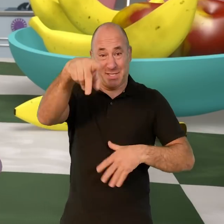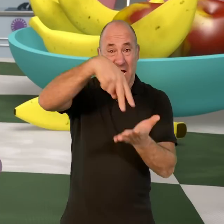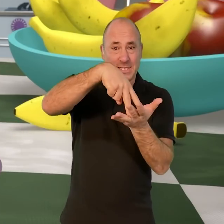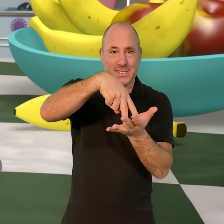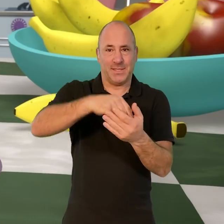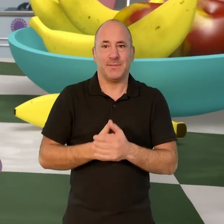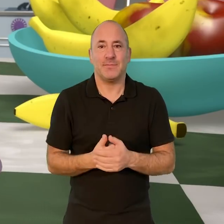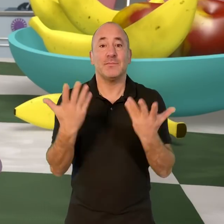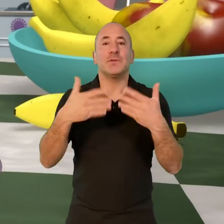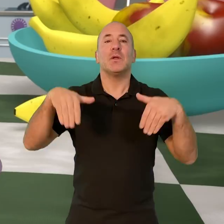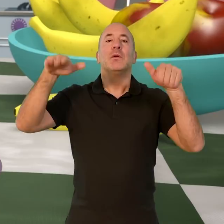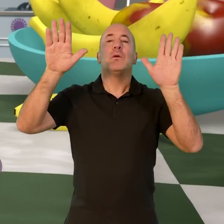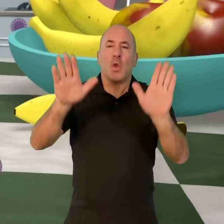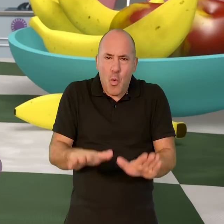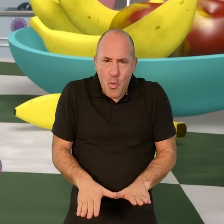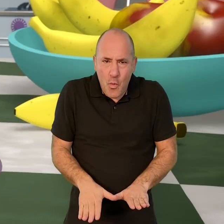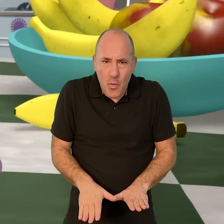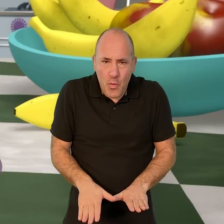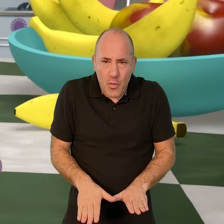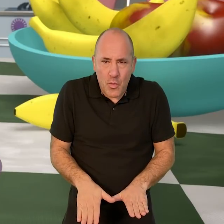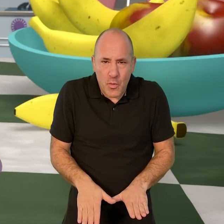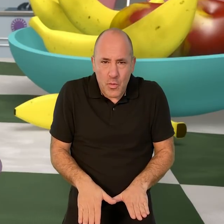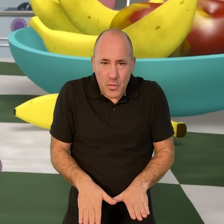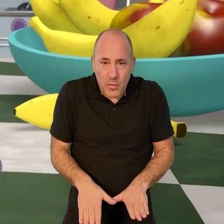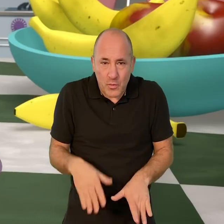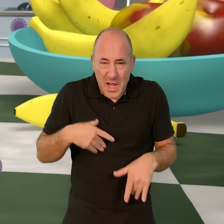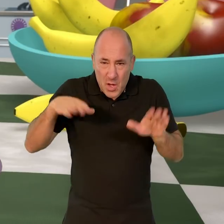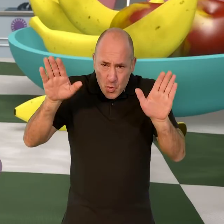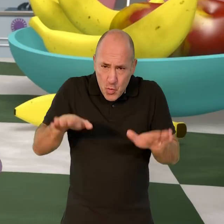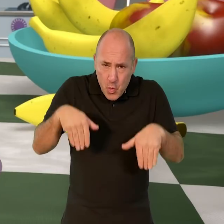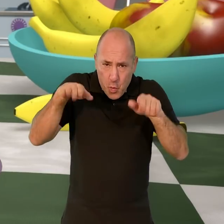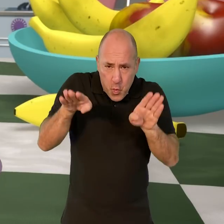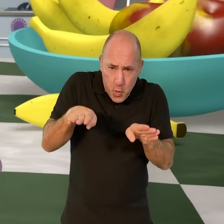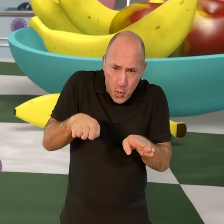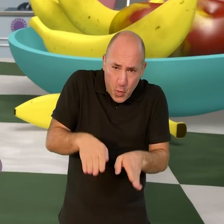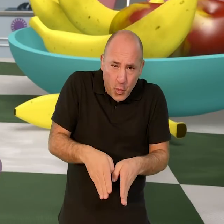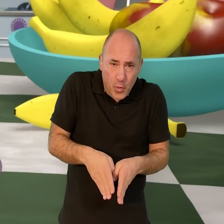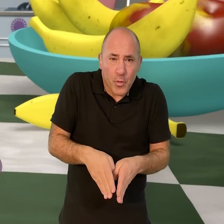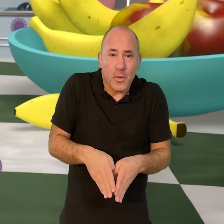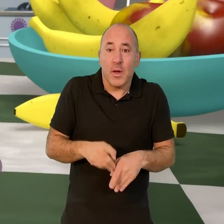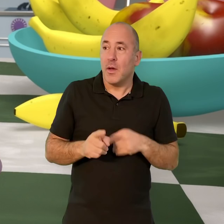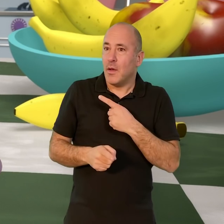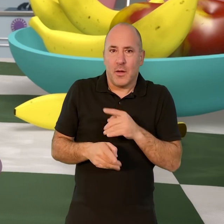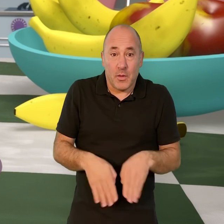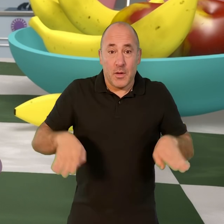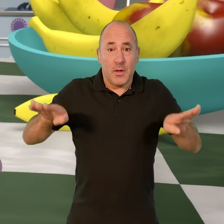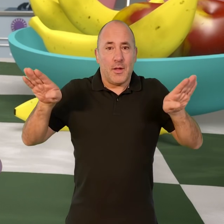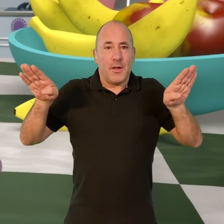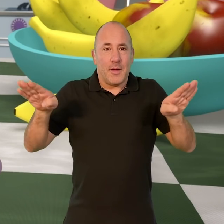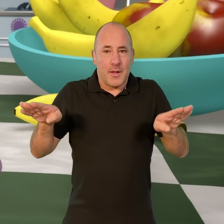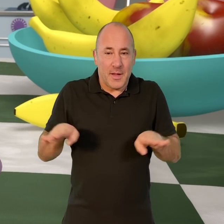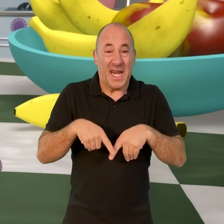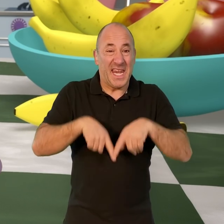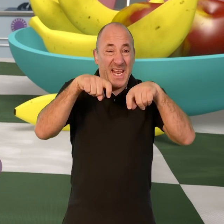stand. Take your arms down low. It starts to fly and swoop down. Lift and lower